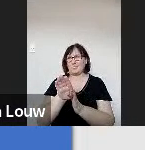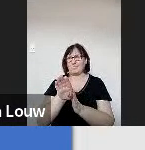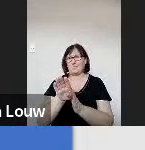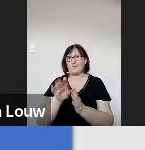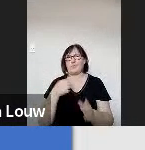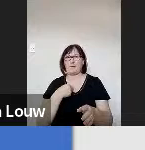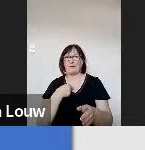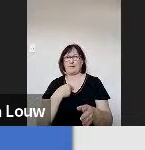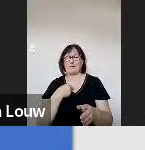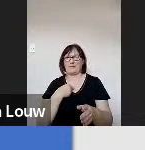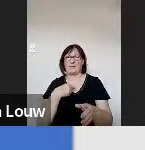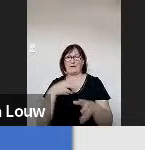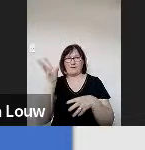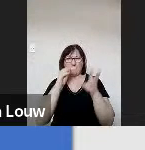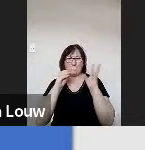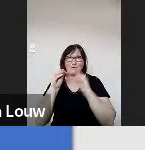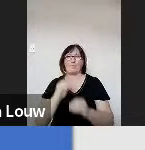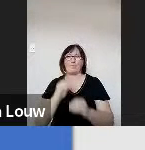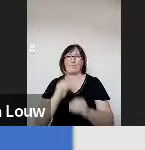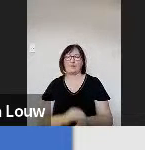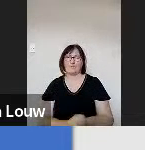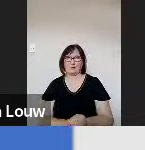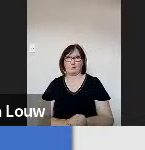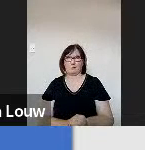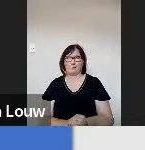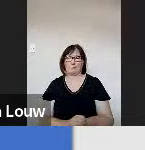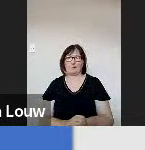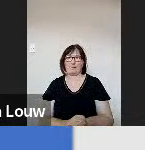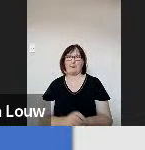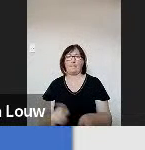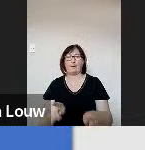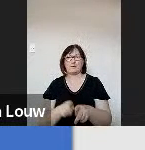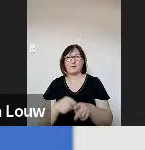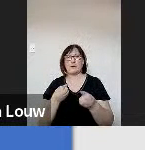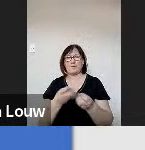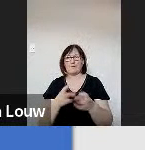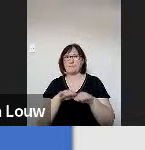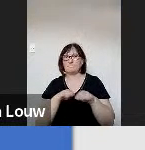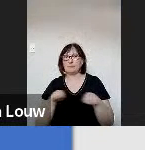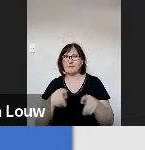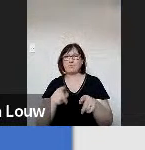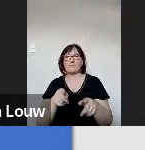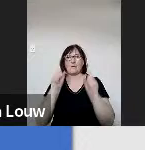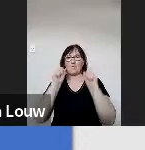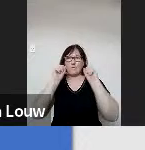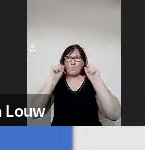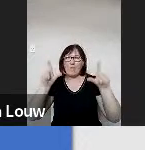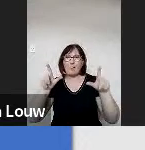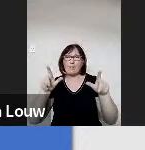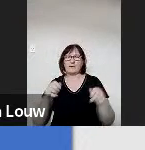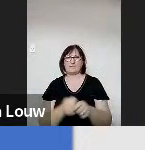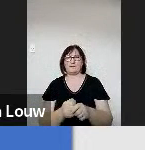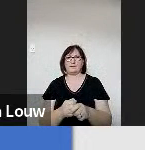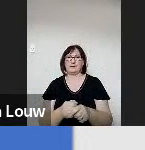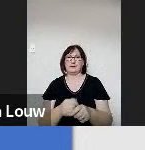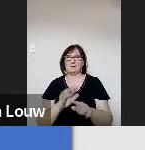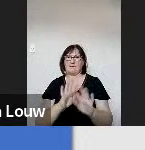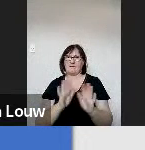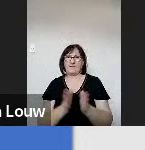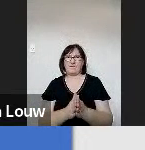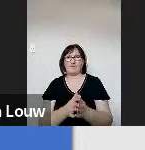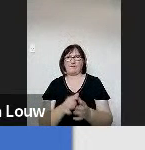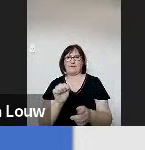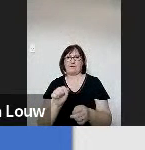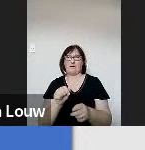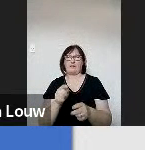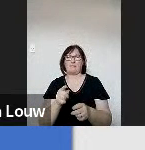We are providing platforms for awareness, clarity, and certainty. And the mandate or